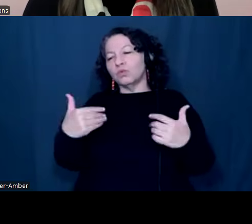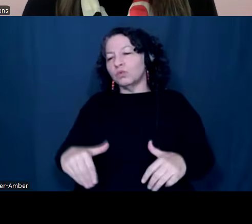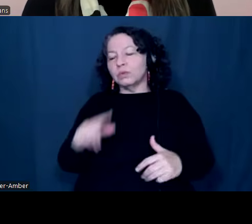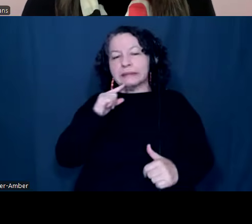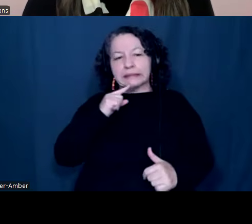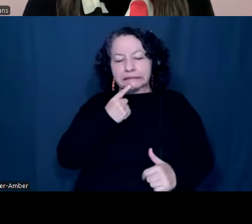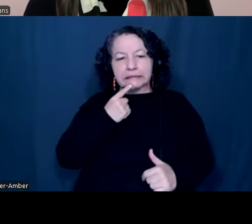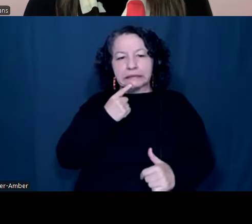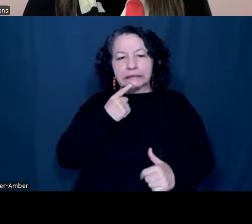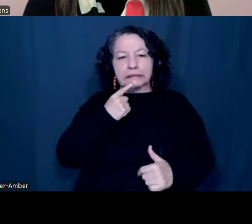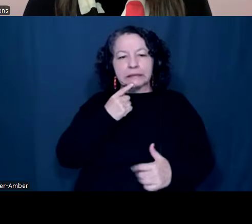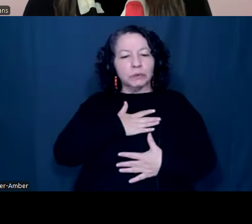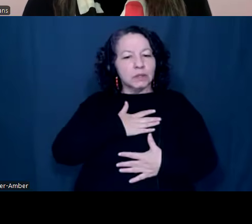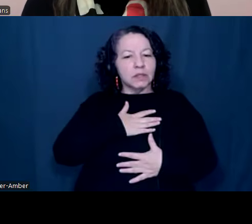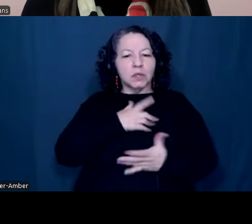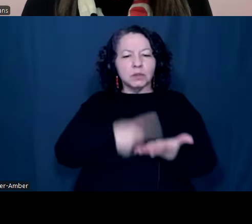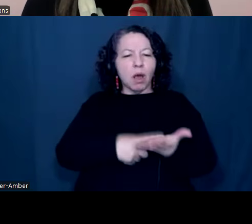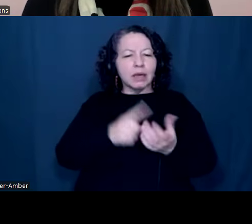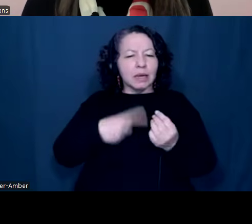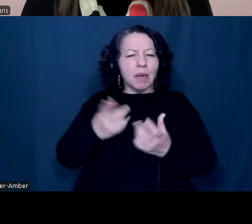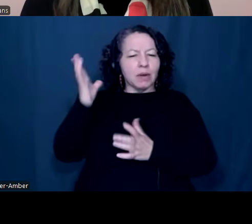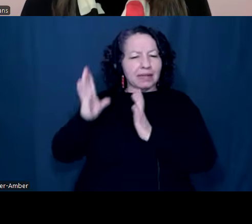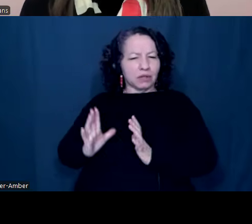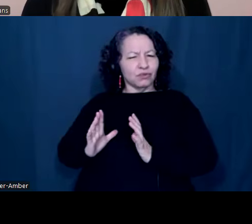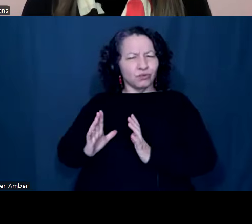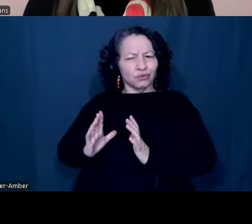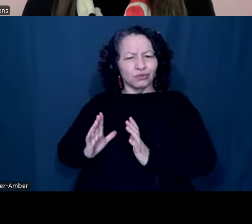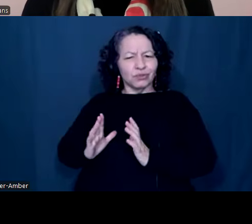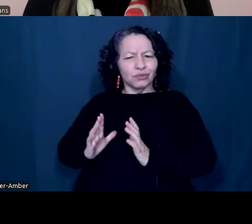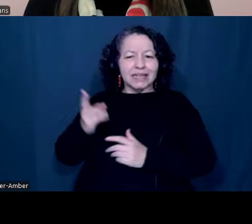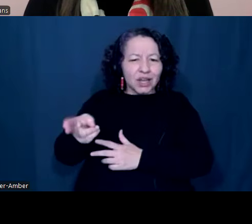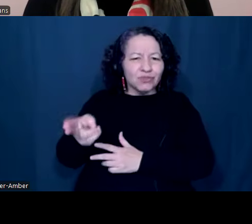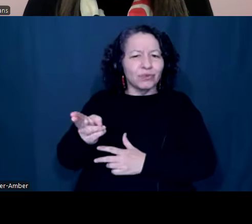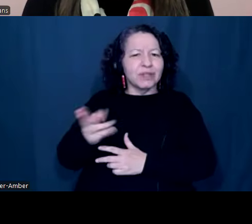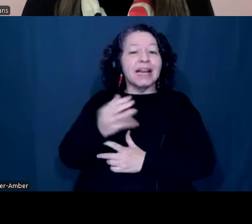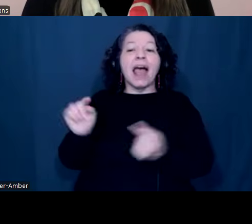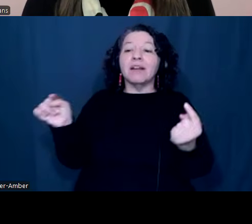talking about ancestors, about history, and about harm.